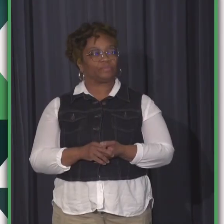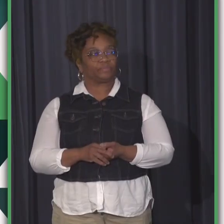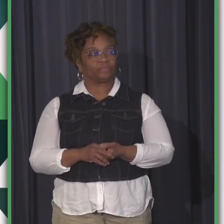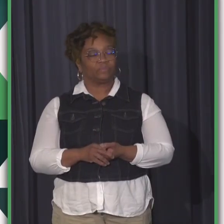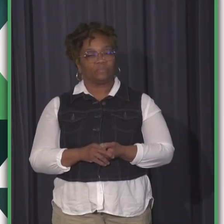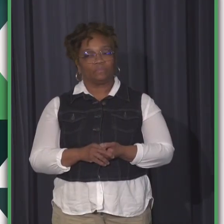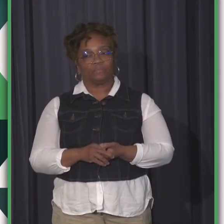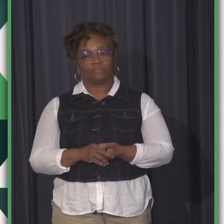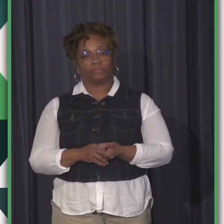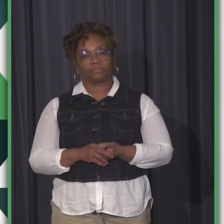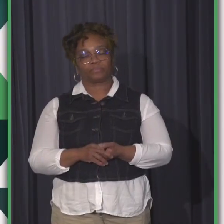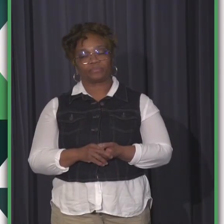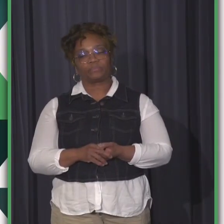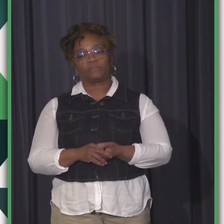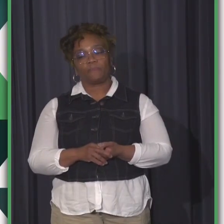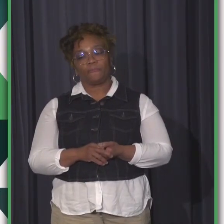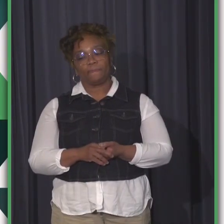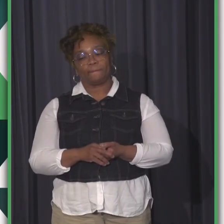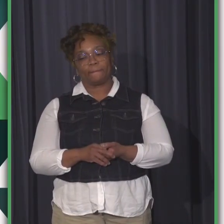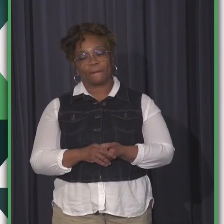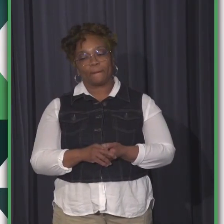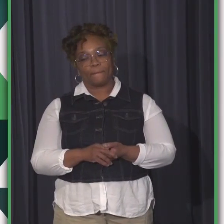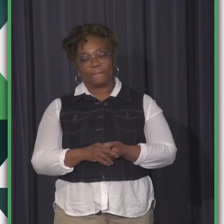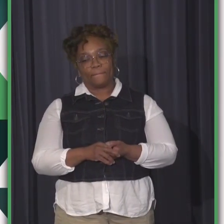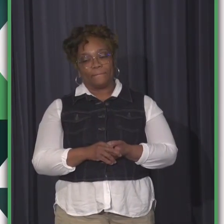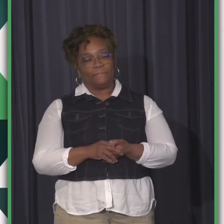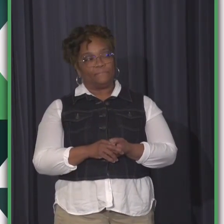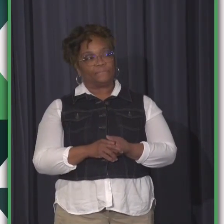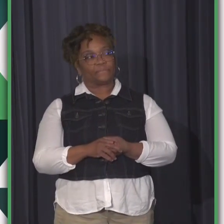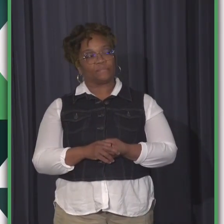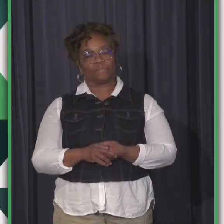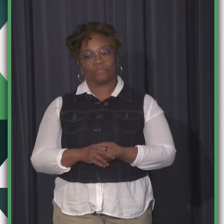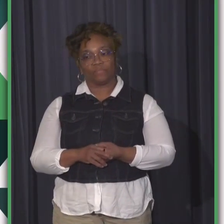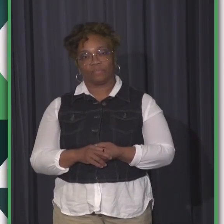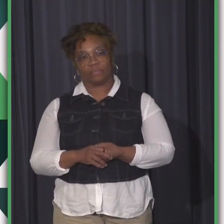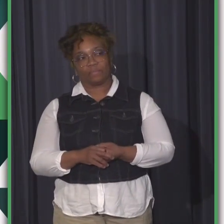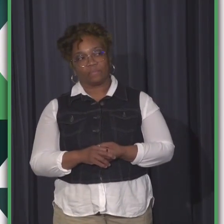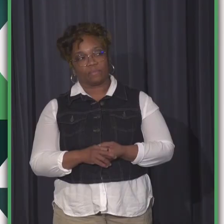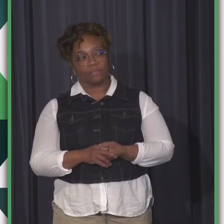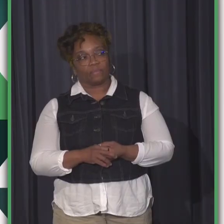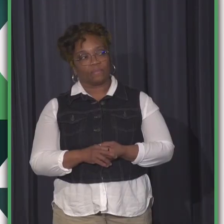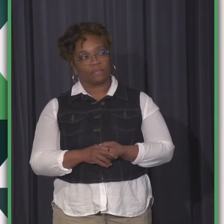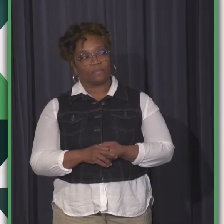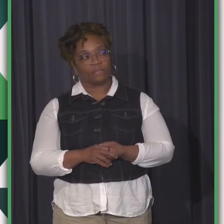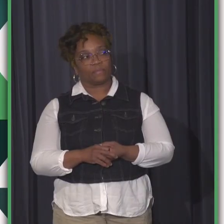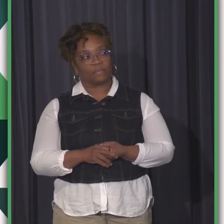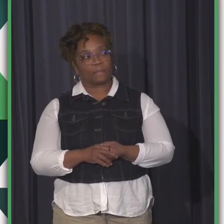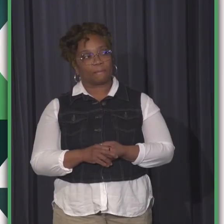dear Bernard